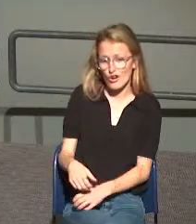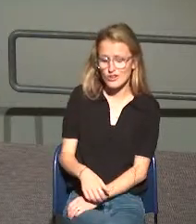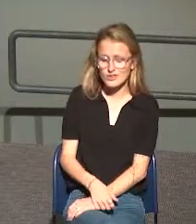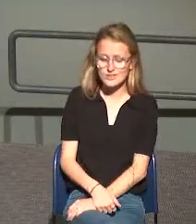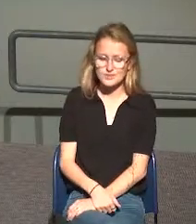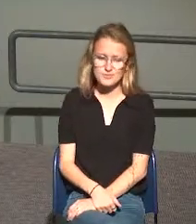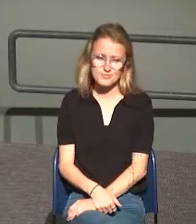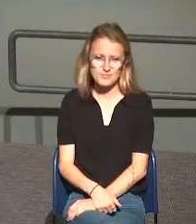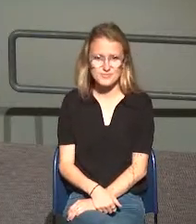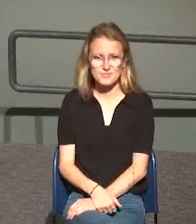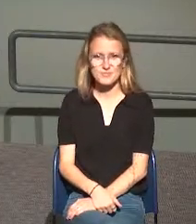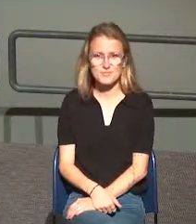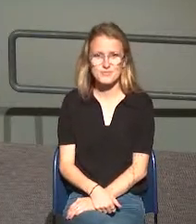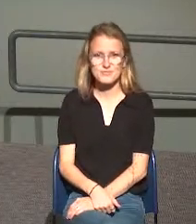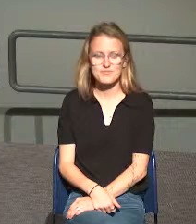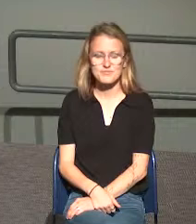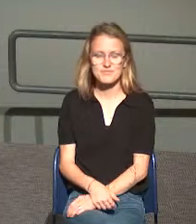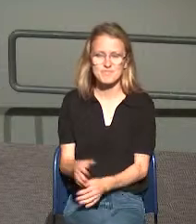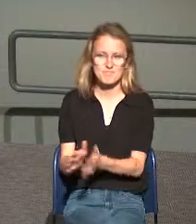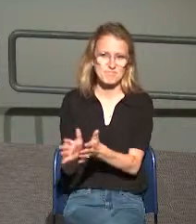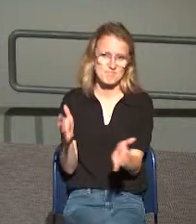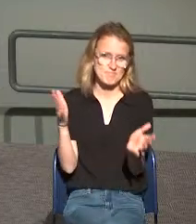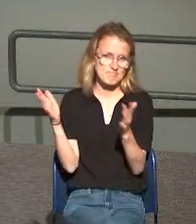Got him. But